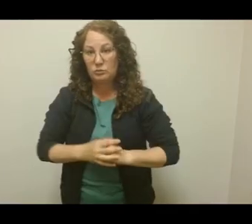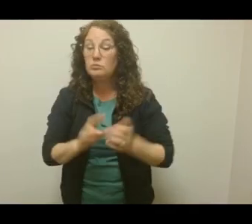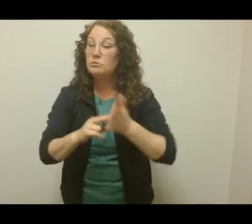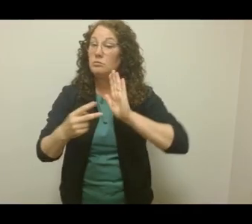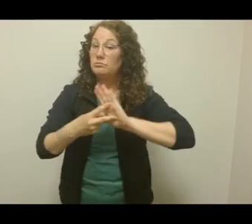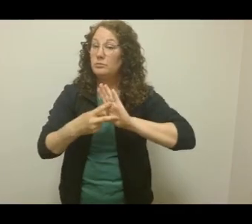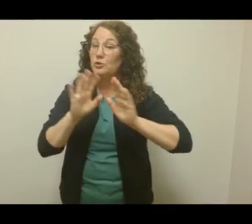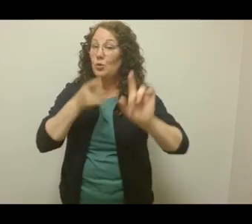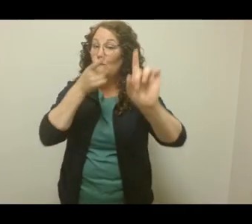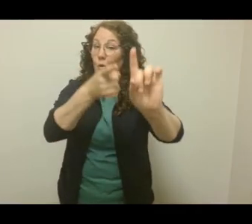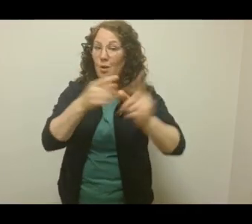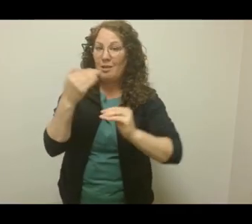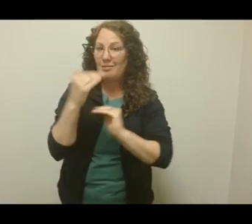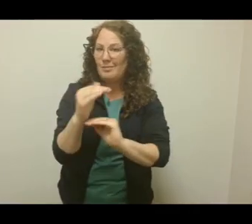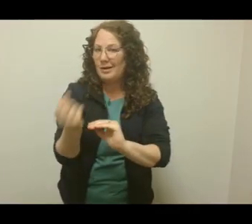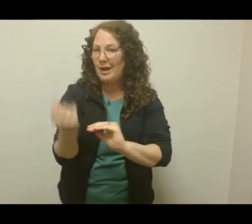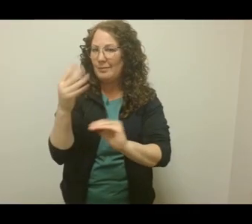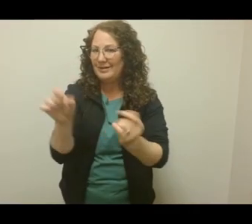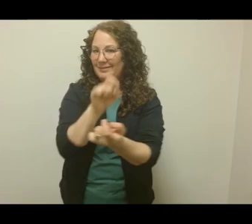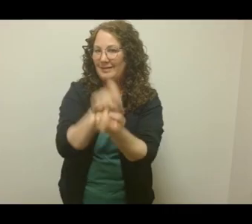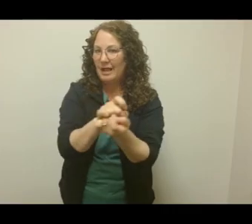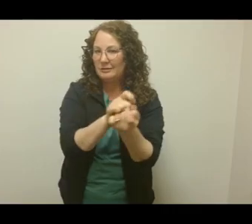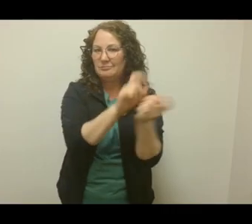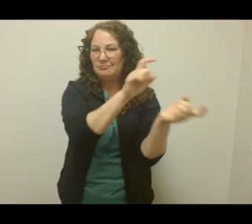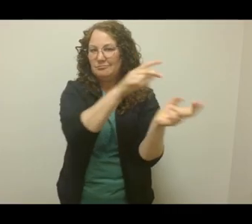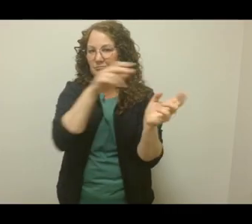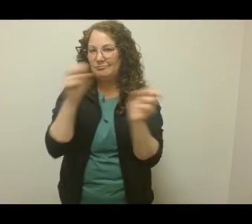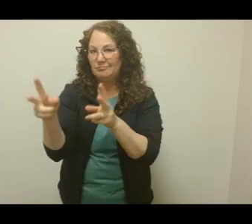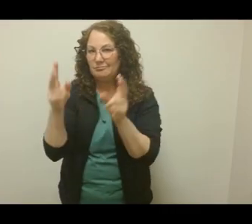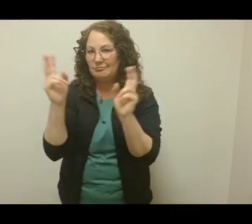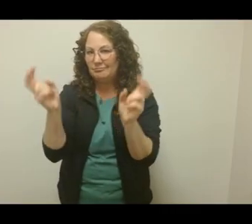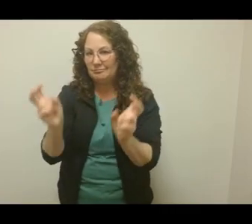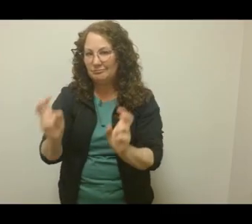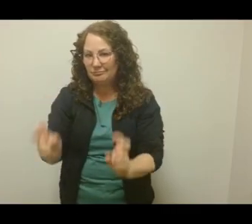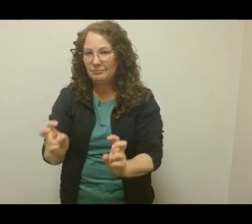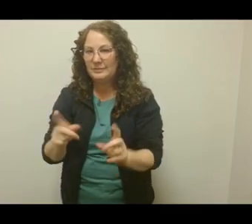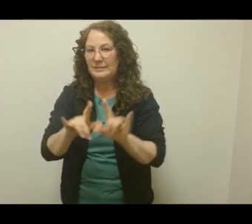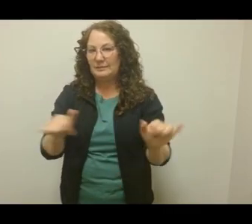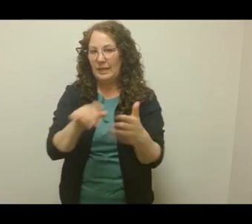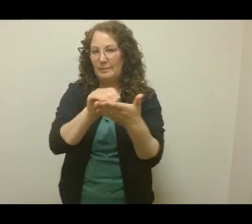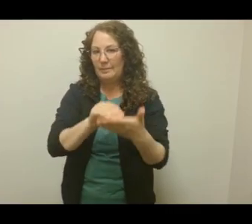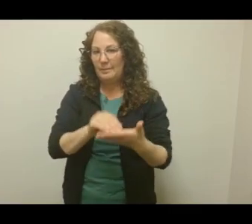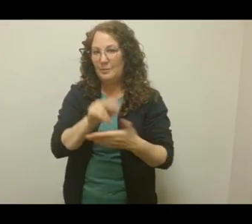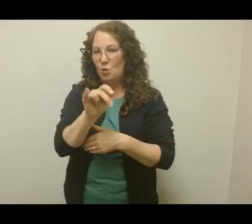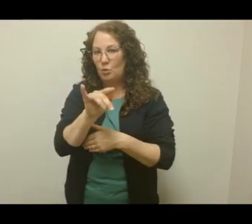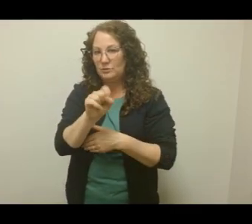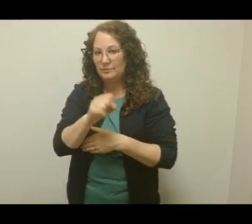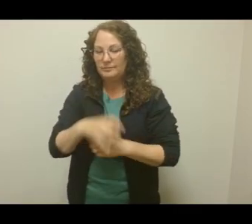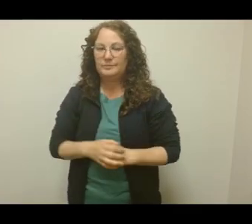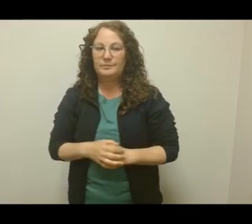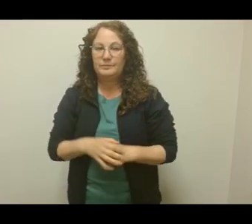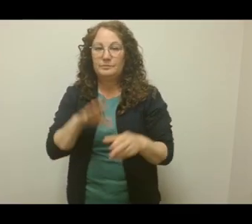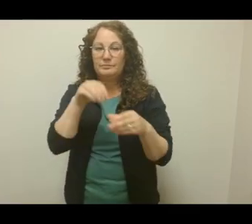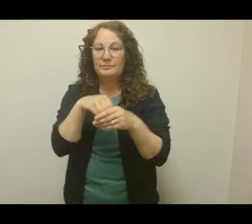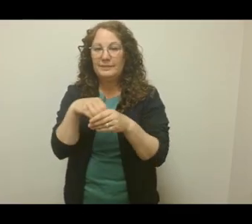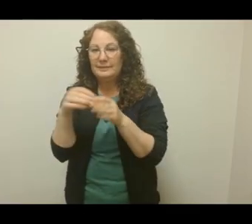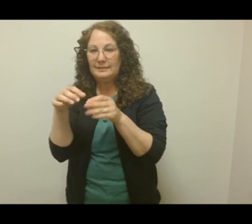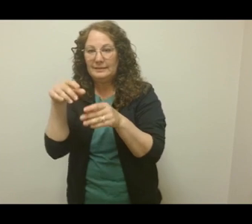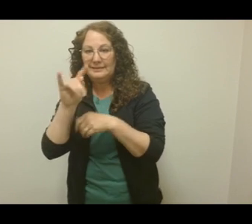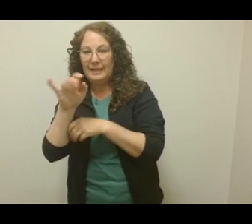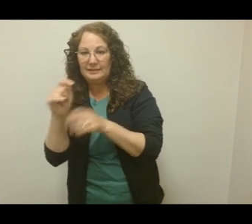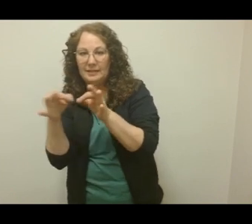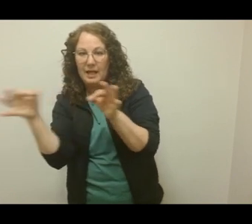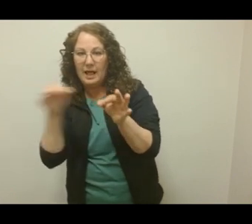to limit the amount of exact transcribing of a source materials while taking notes. And the in-text citation there is Lester,